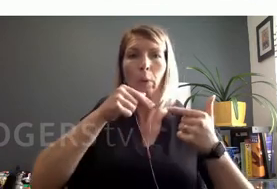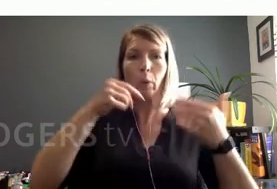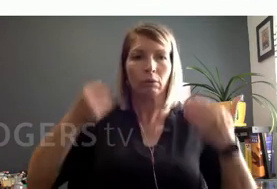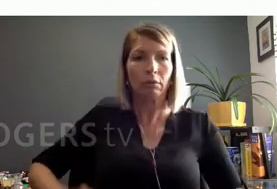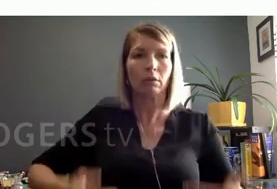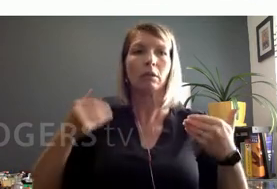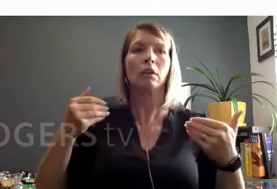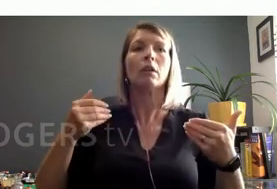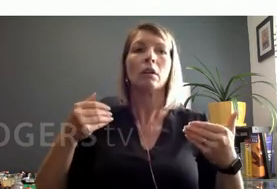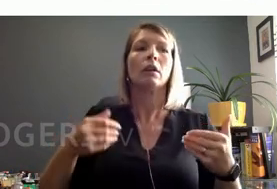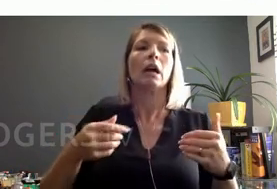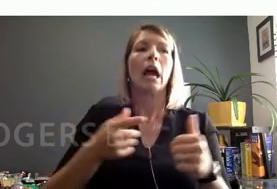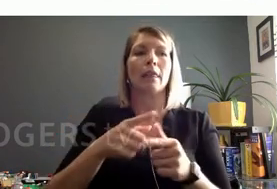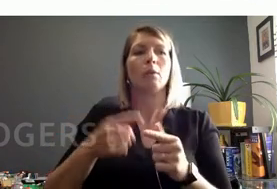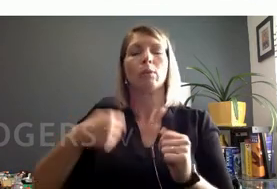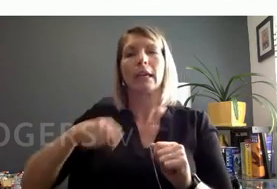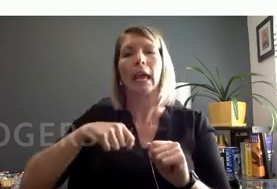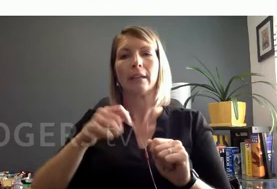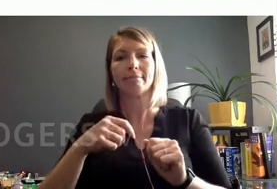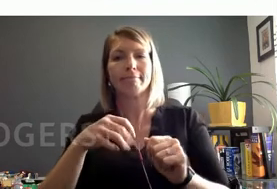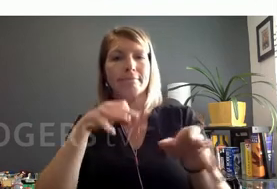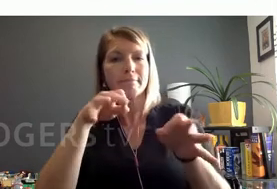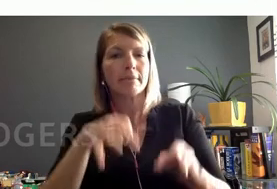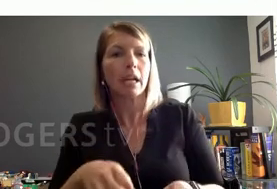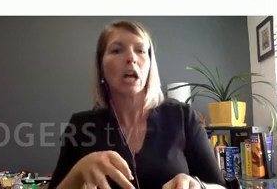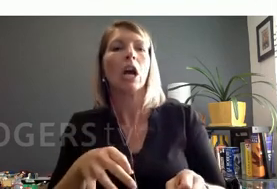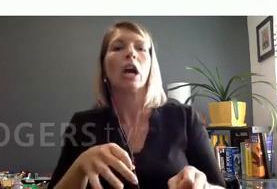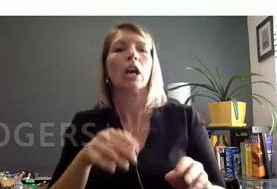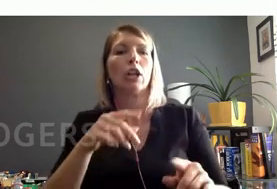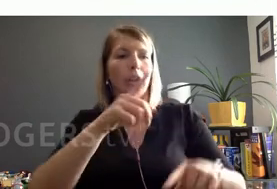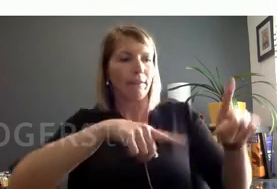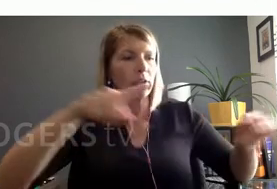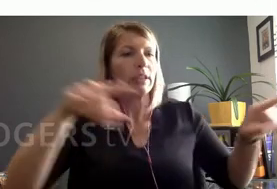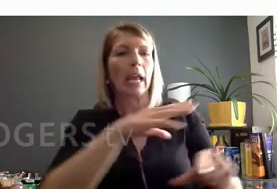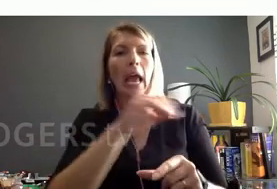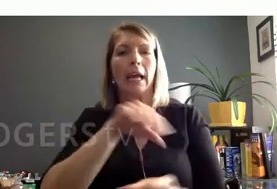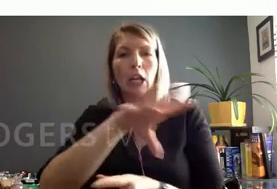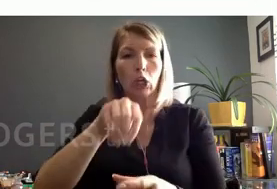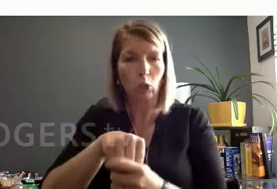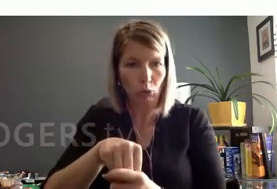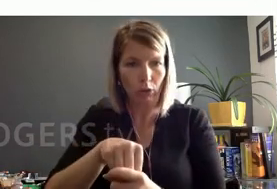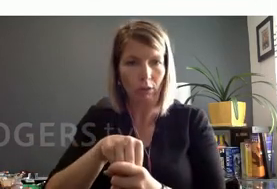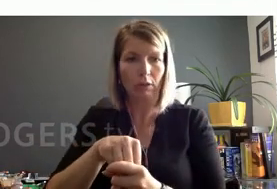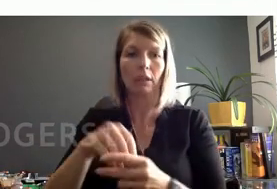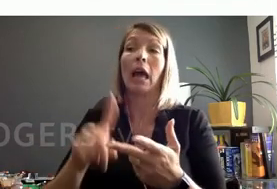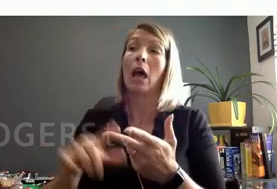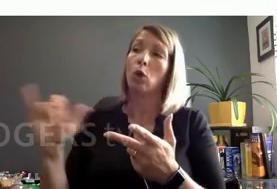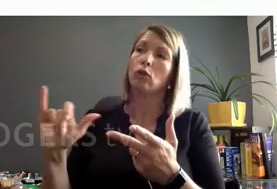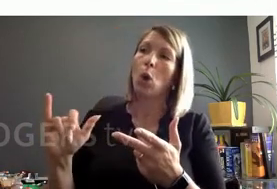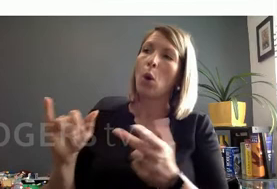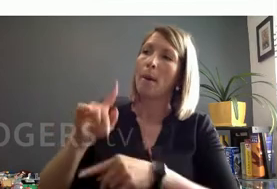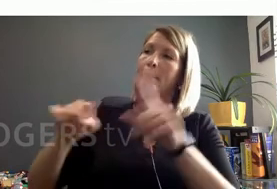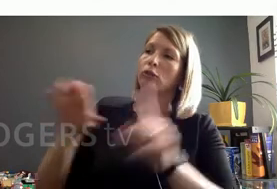diversity, inclusion, and the role played by and the impact on or of multiculturalism in our businesses and